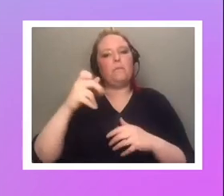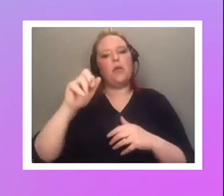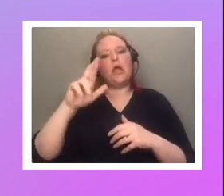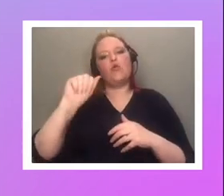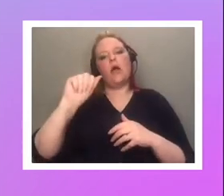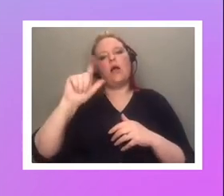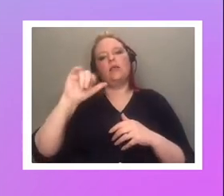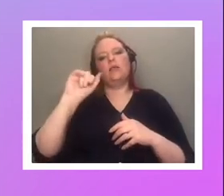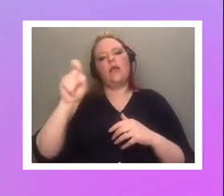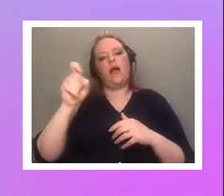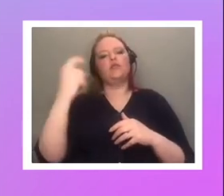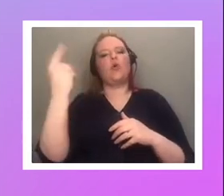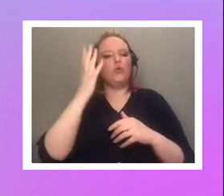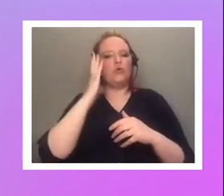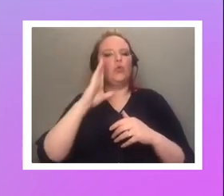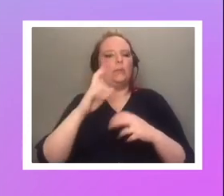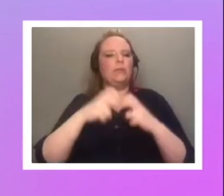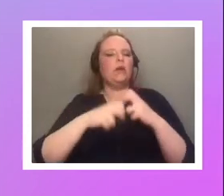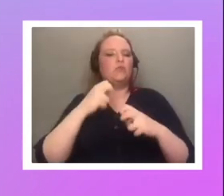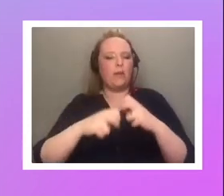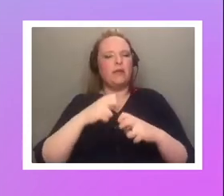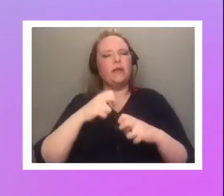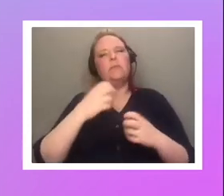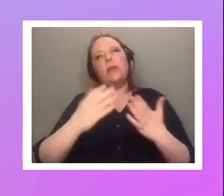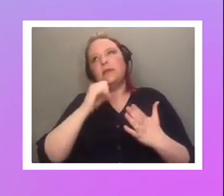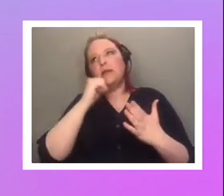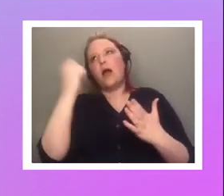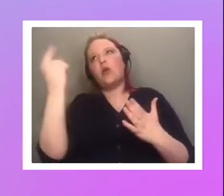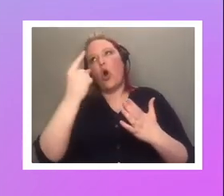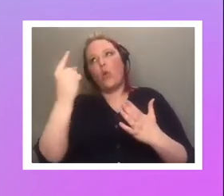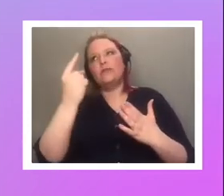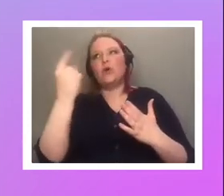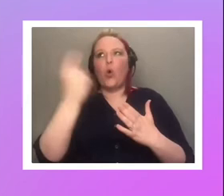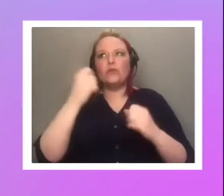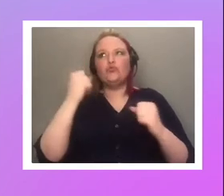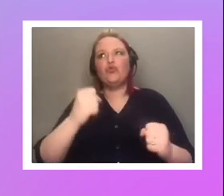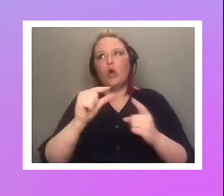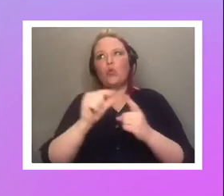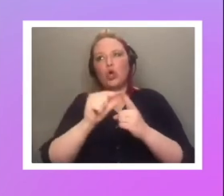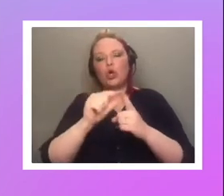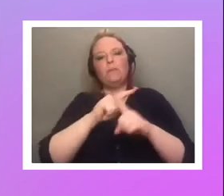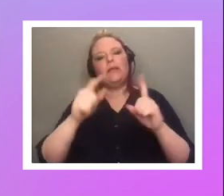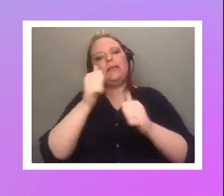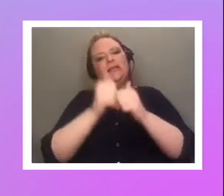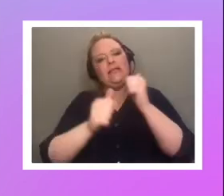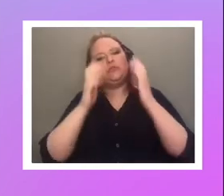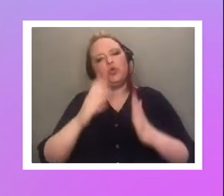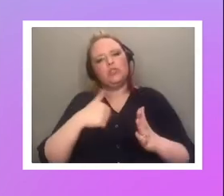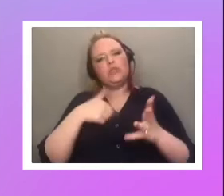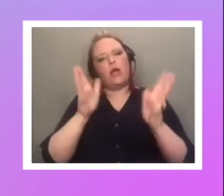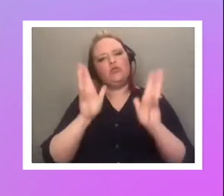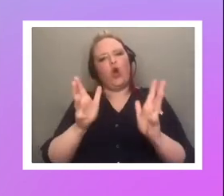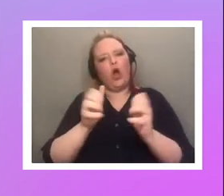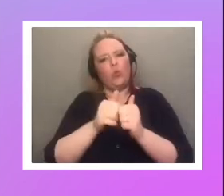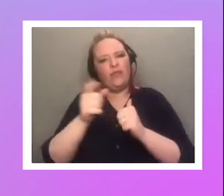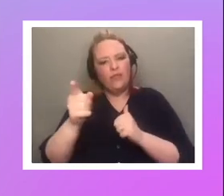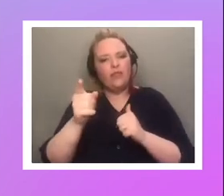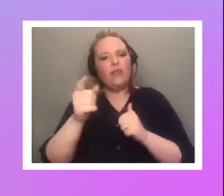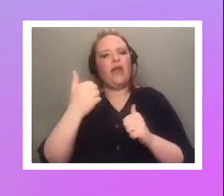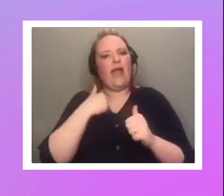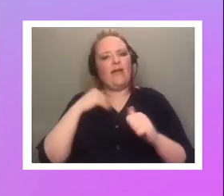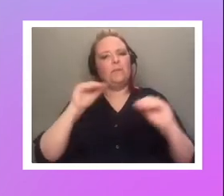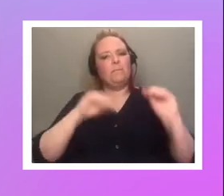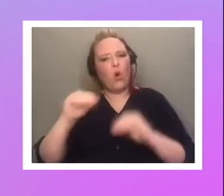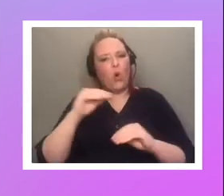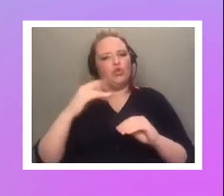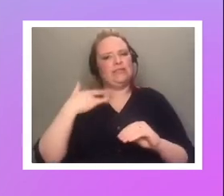is always going to be an issue, or is maybe not always, is maybe a little too strong, but every single person I've spoken to who has motion